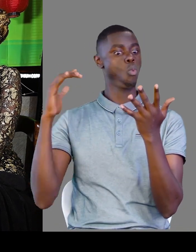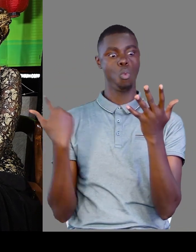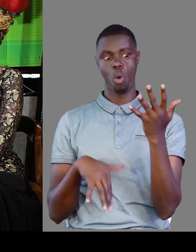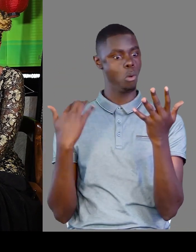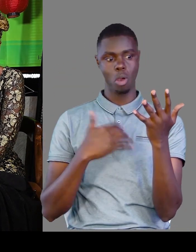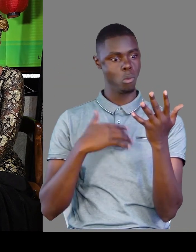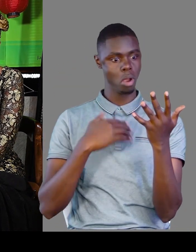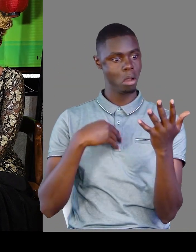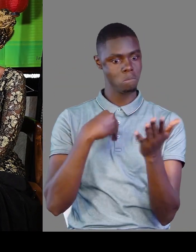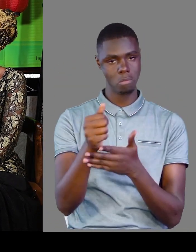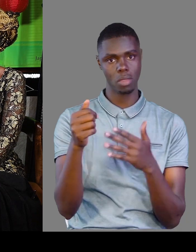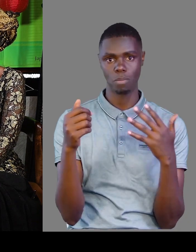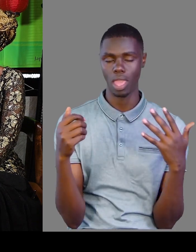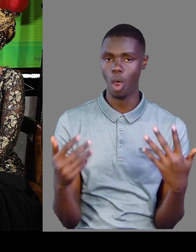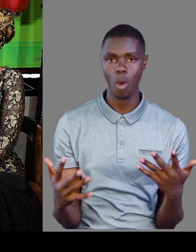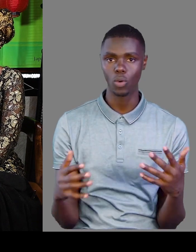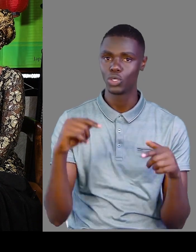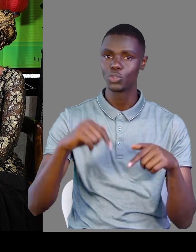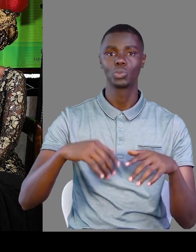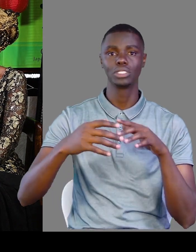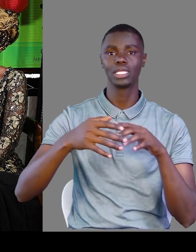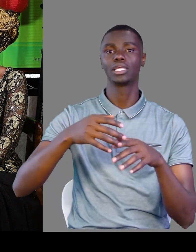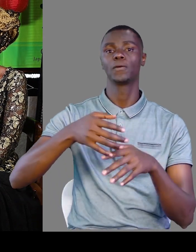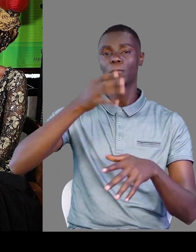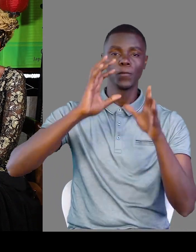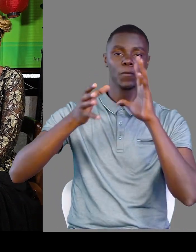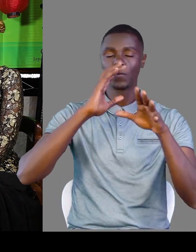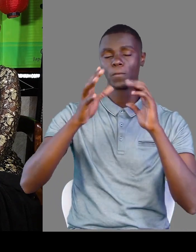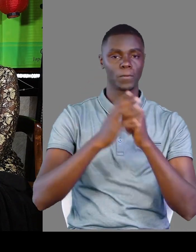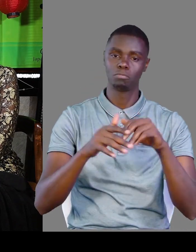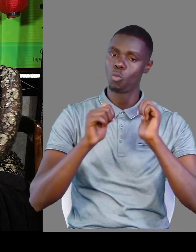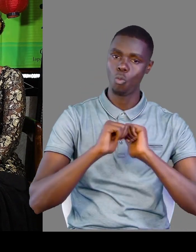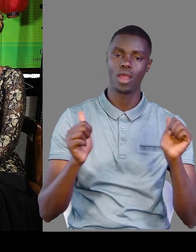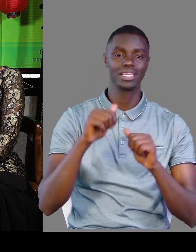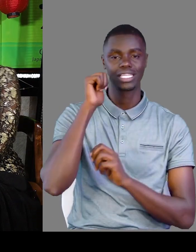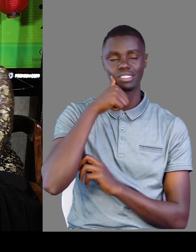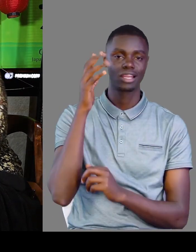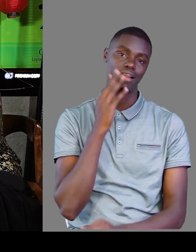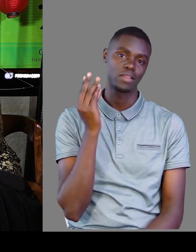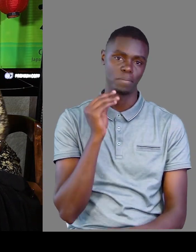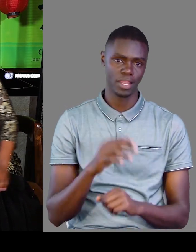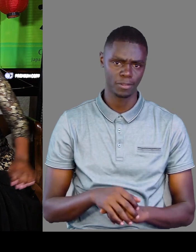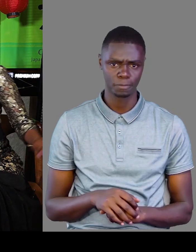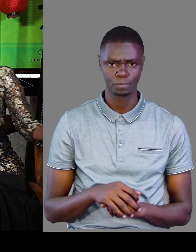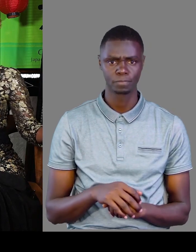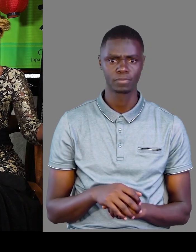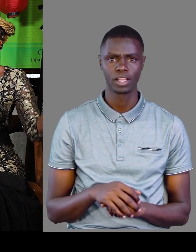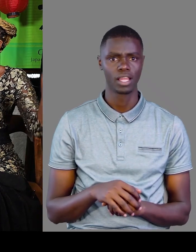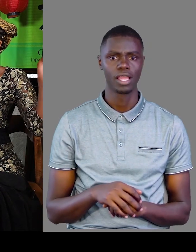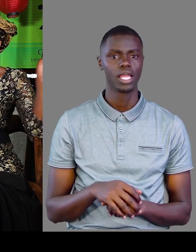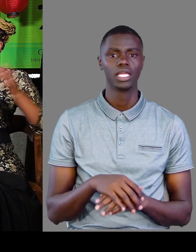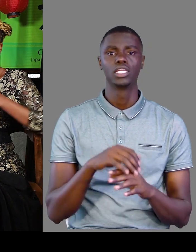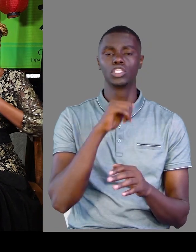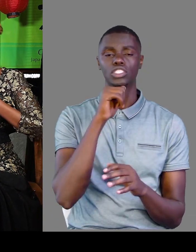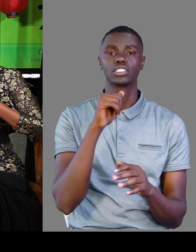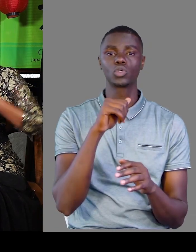kafiti. Manze kumekuwa fiti sana, ndio? Hiyo mshande itaweza kweli? Maybe not the same question, but it has